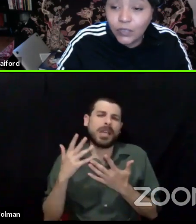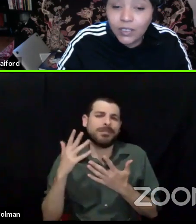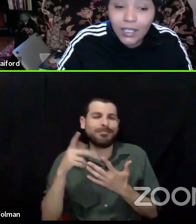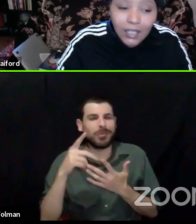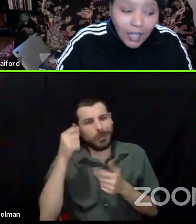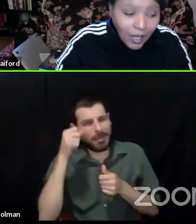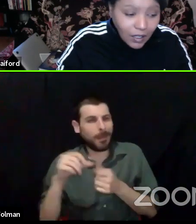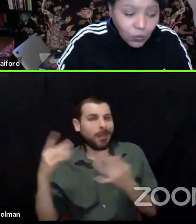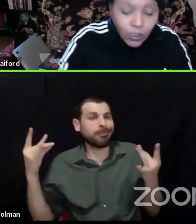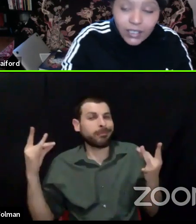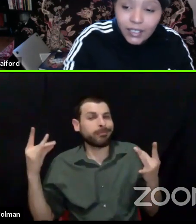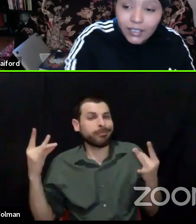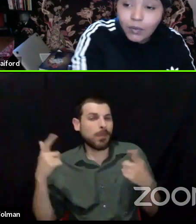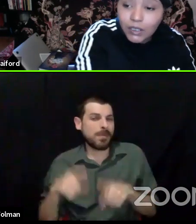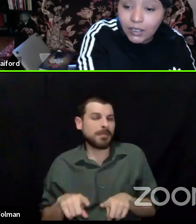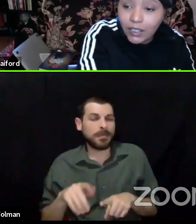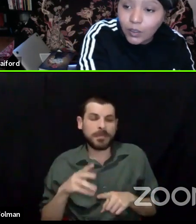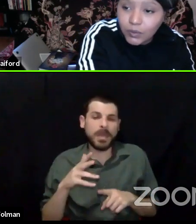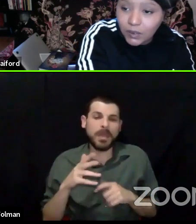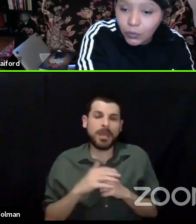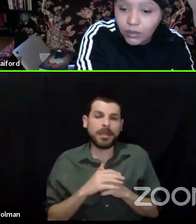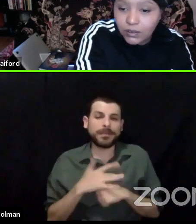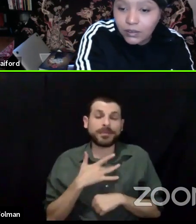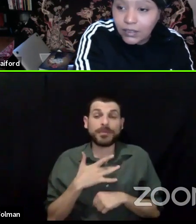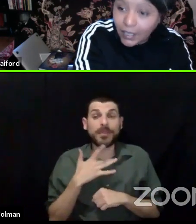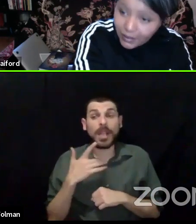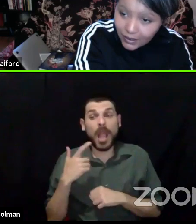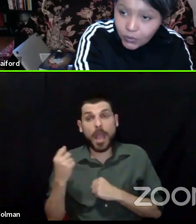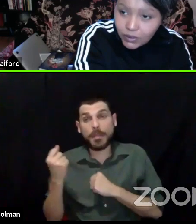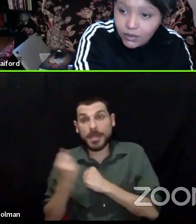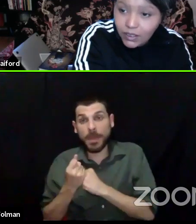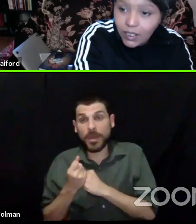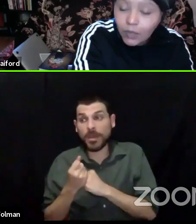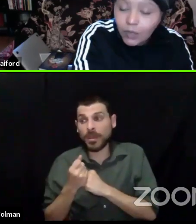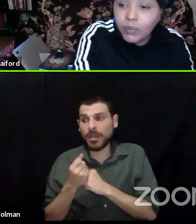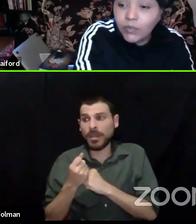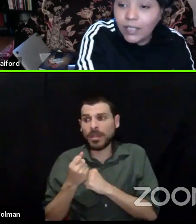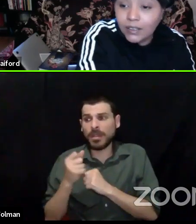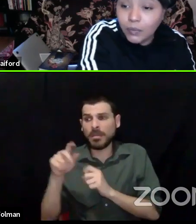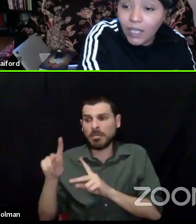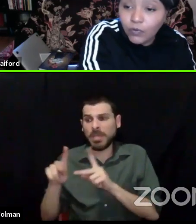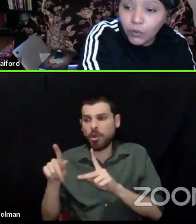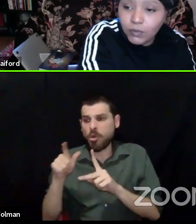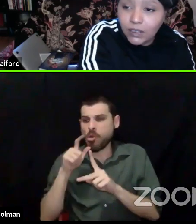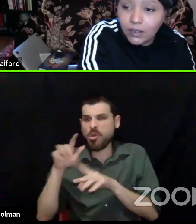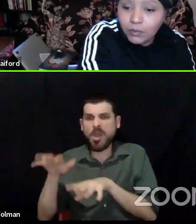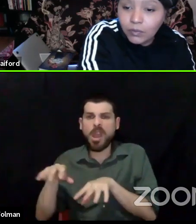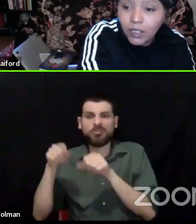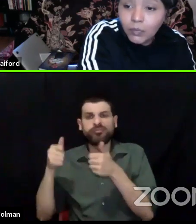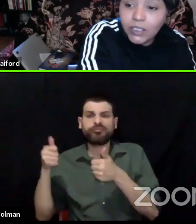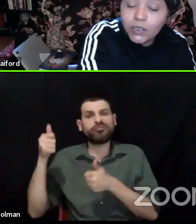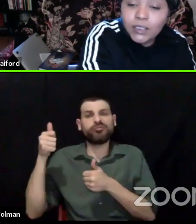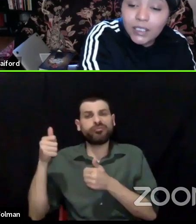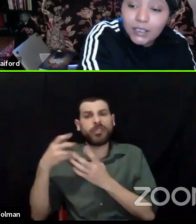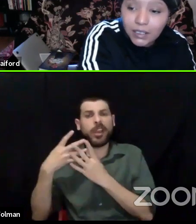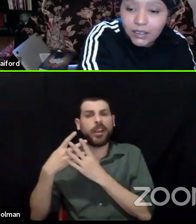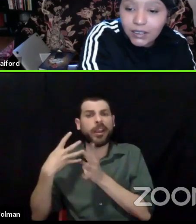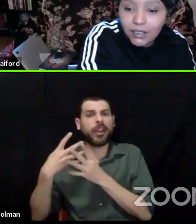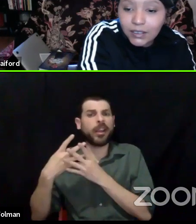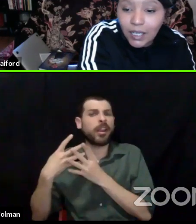I felt like on one hand, I'm gonna help support gatekeepers by providing a platform to them because we